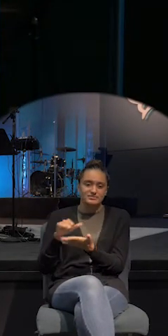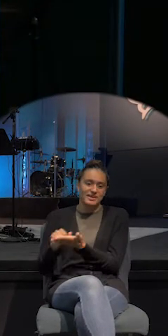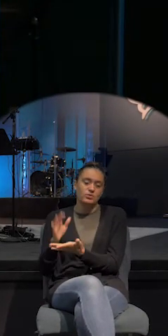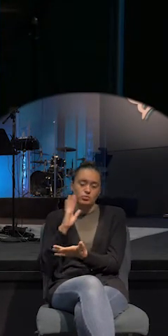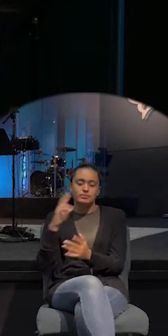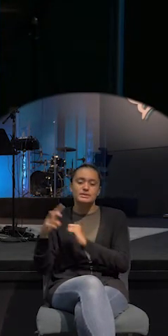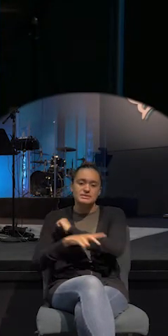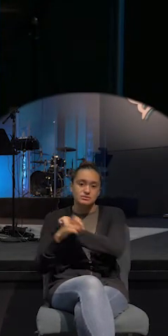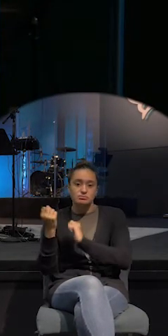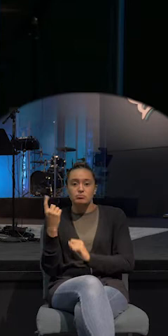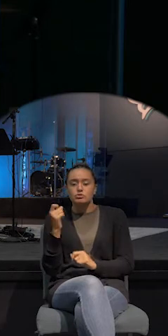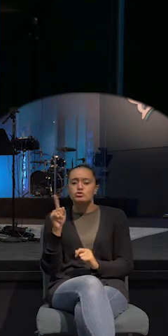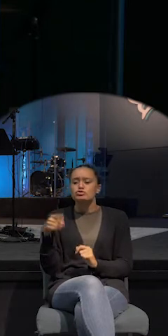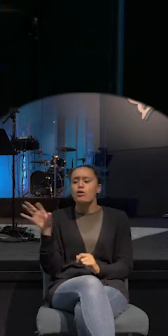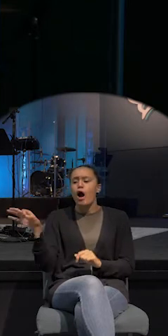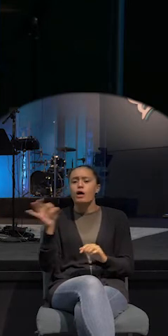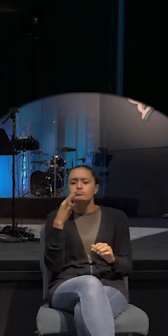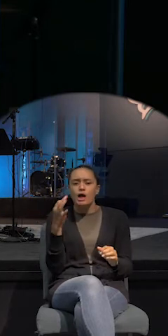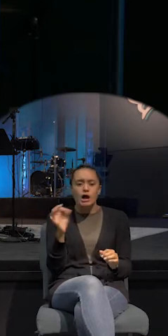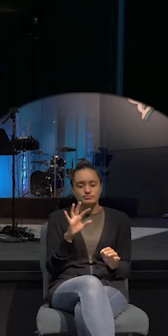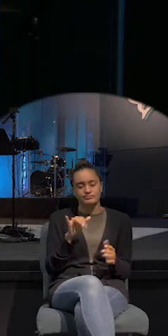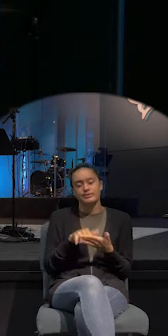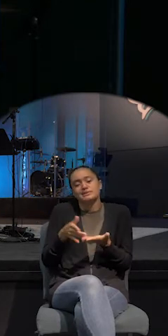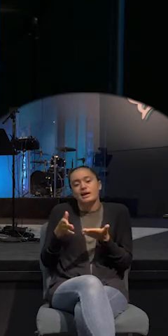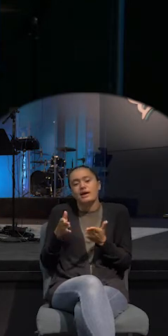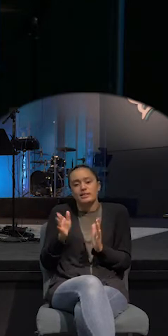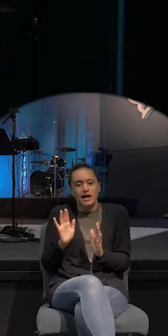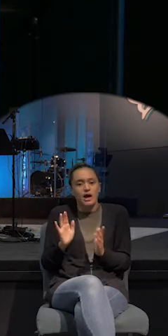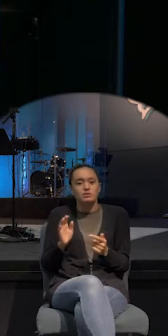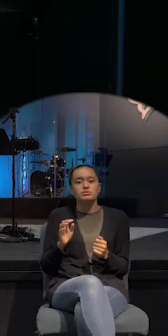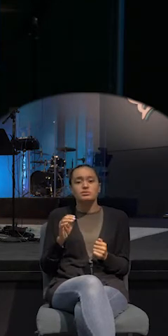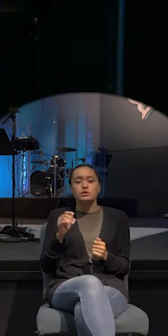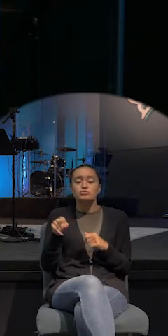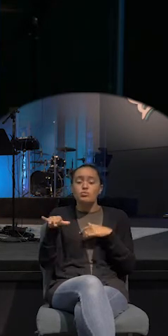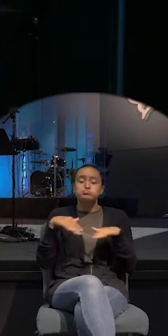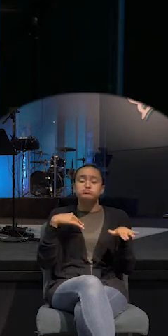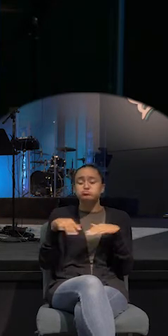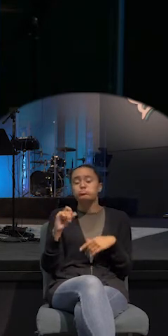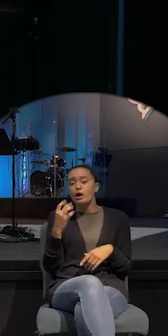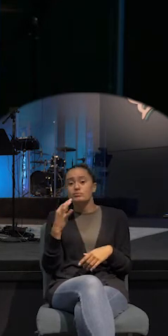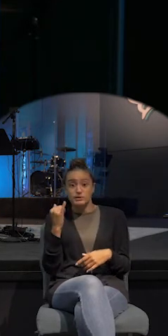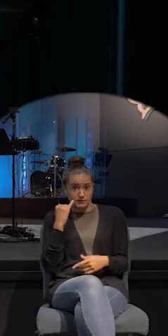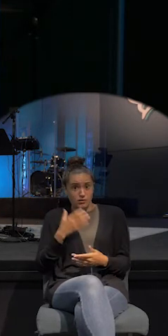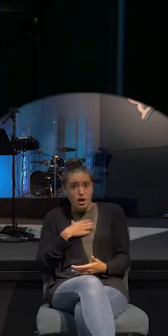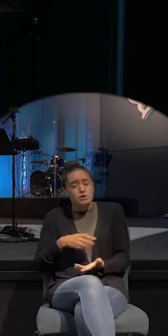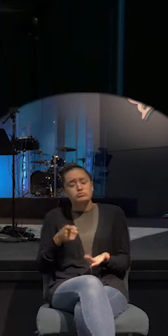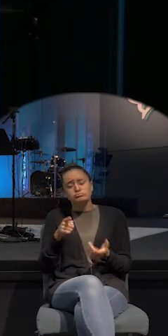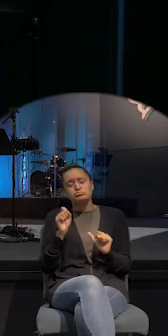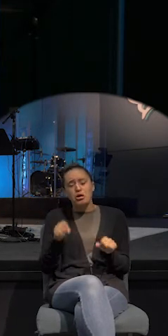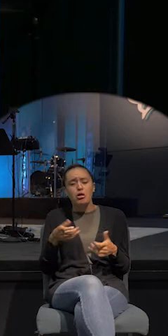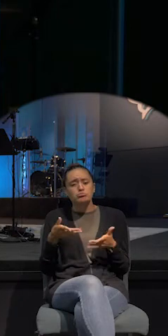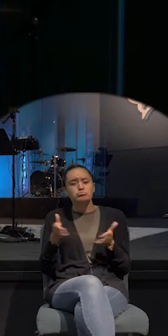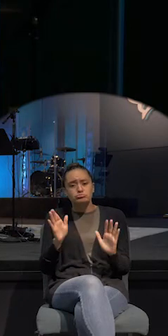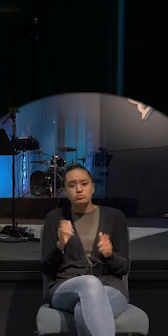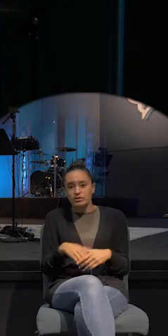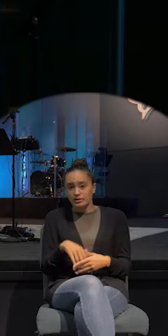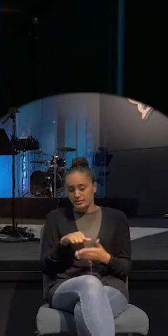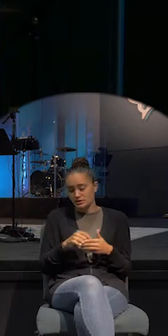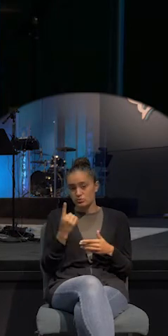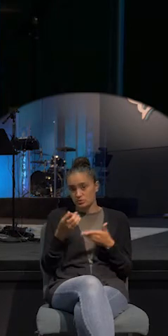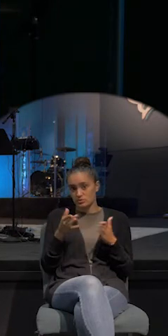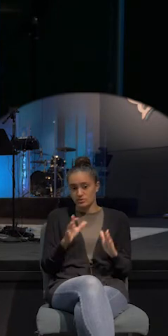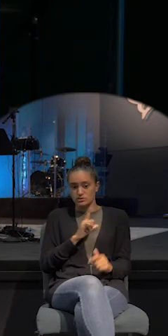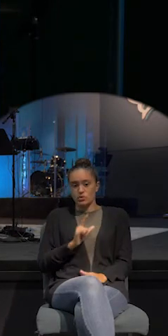but to pluck the grain was allowed. To take a few heads of grain as you walked was allowed if you were hungry. And this is one of the ways that the